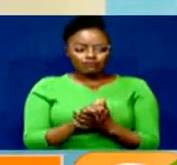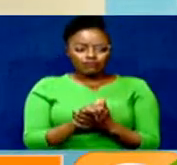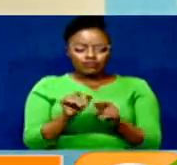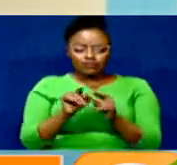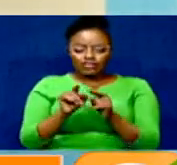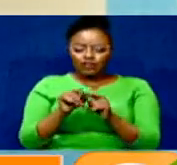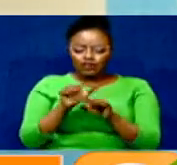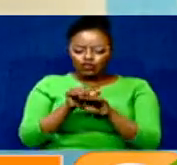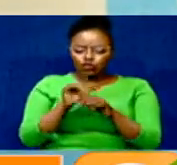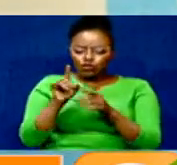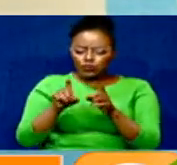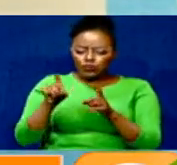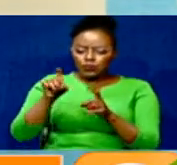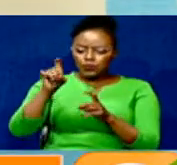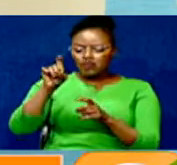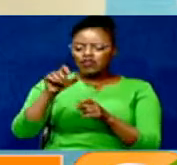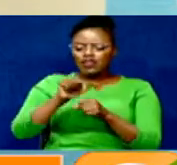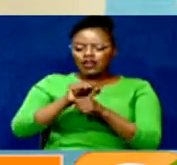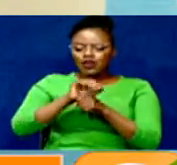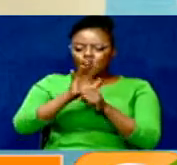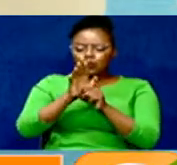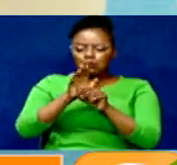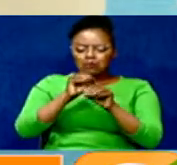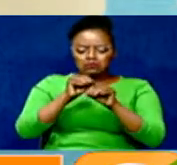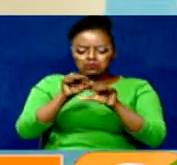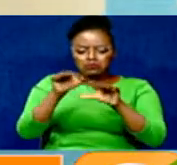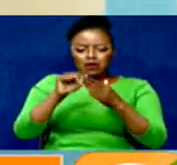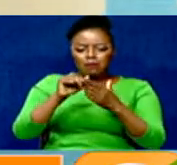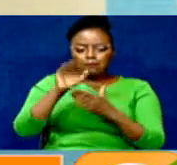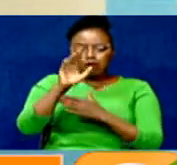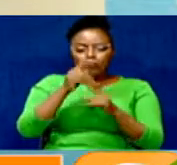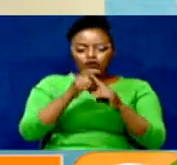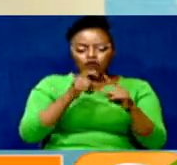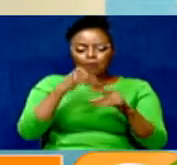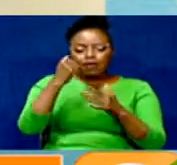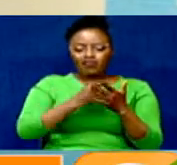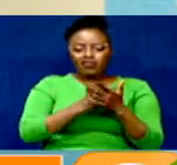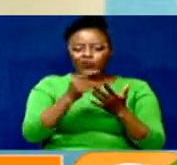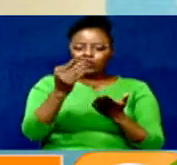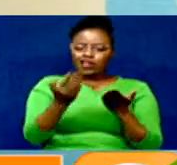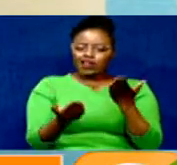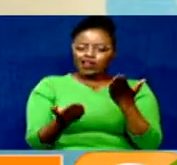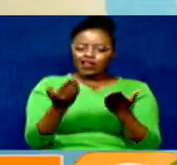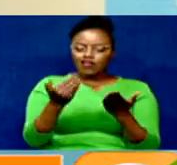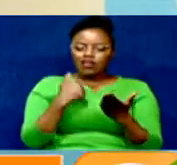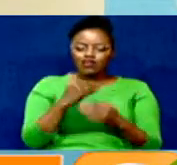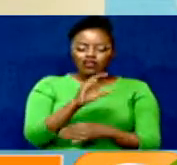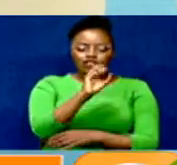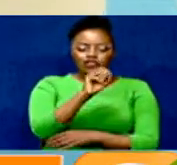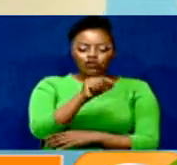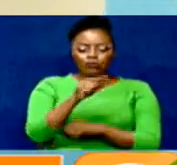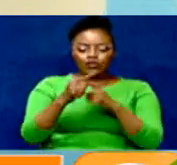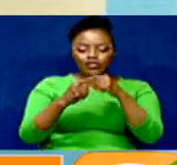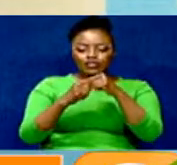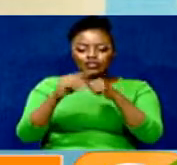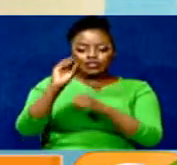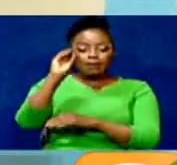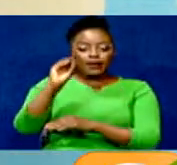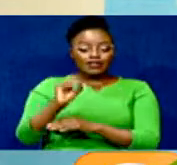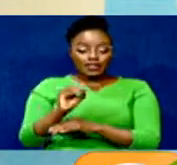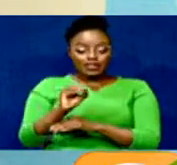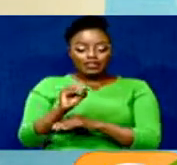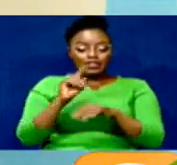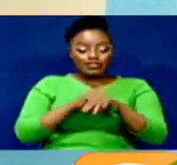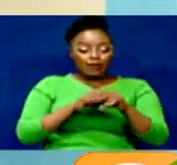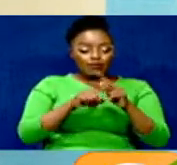slow rise in the overall positivity rate from a weekly average of 0.6% at